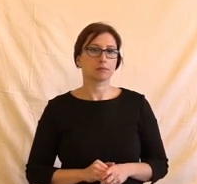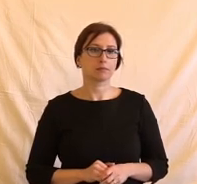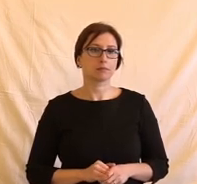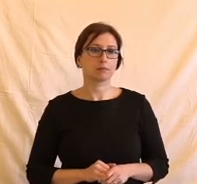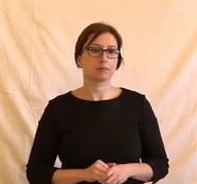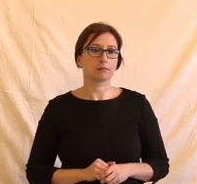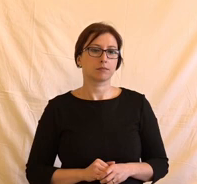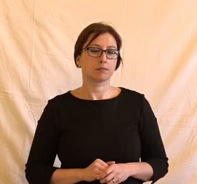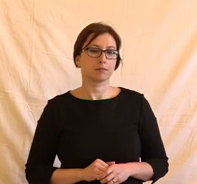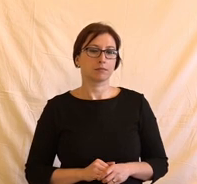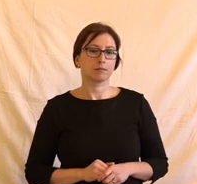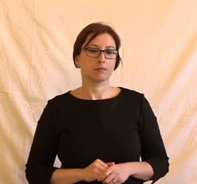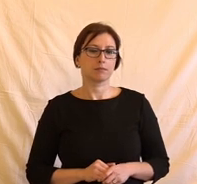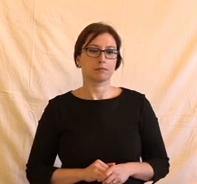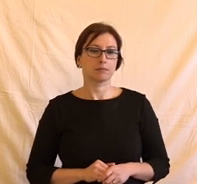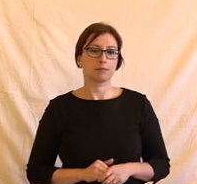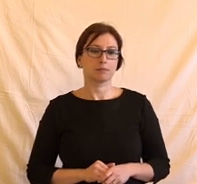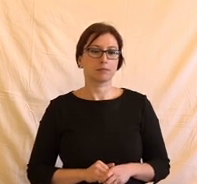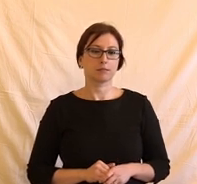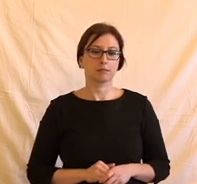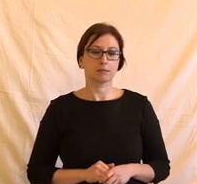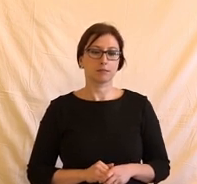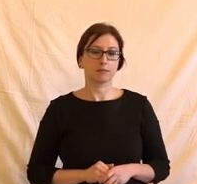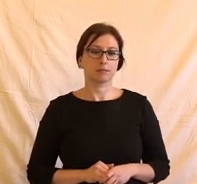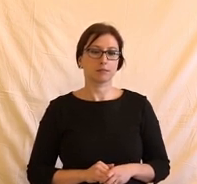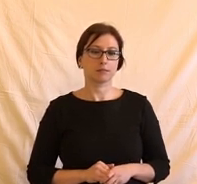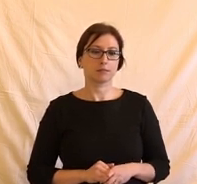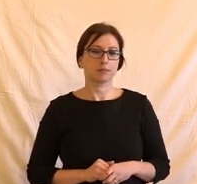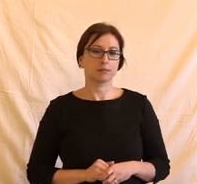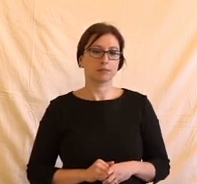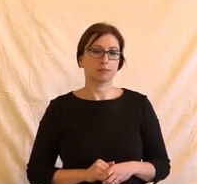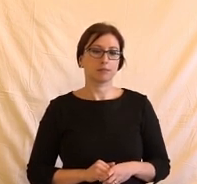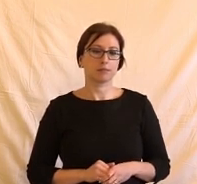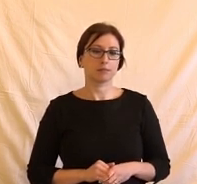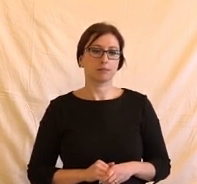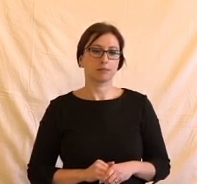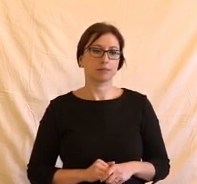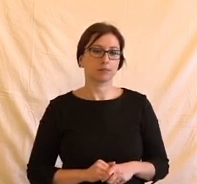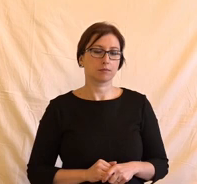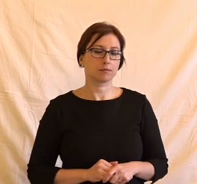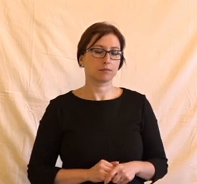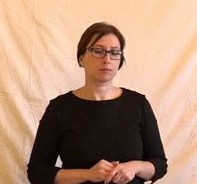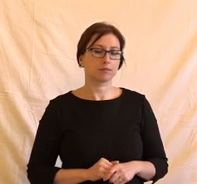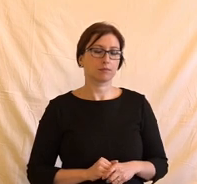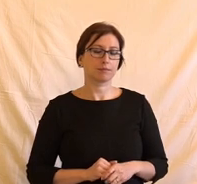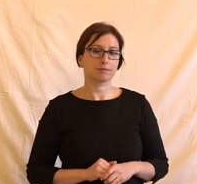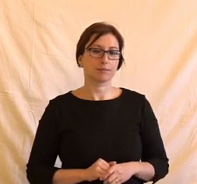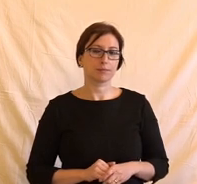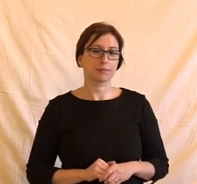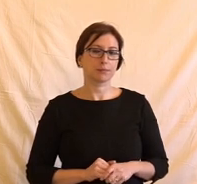bank in exchange for this promissory note. There was no... Yeah. No,